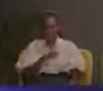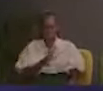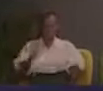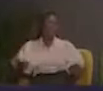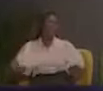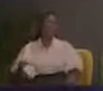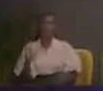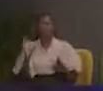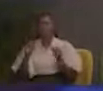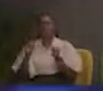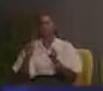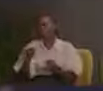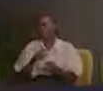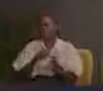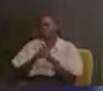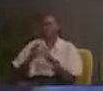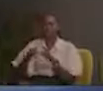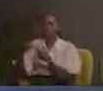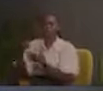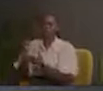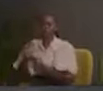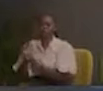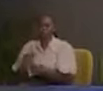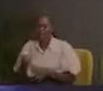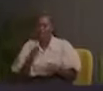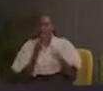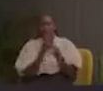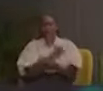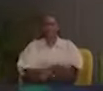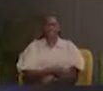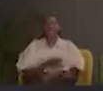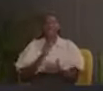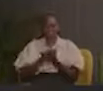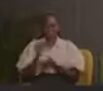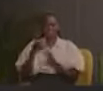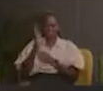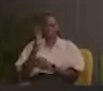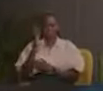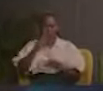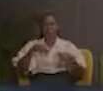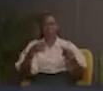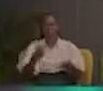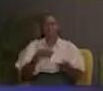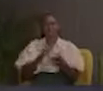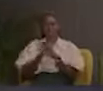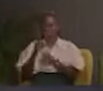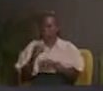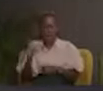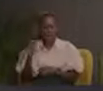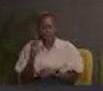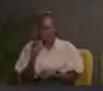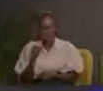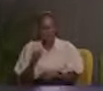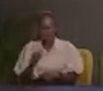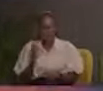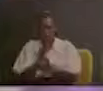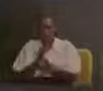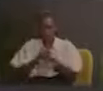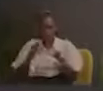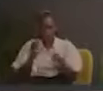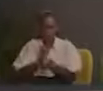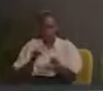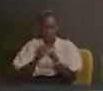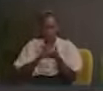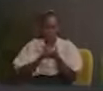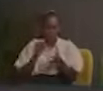got up by faith, believing. And while he's going there, he's confessing, the blessing of the Lord is at work in my life. In the name of Jesus